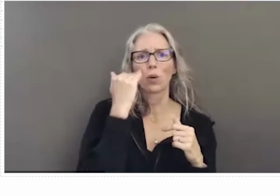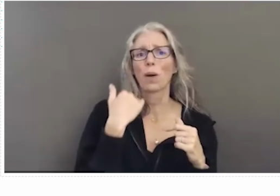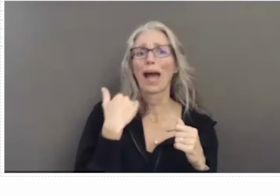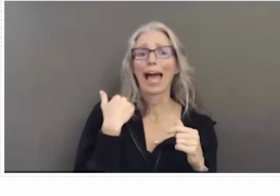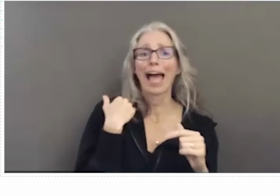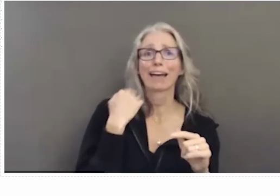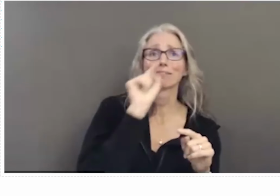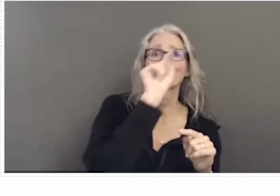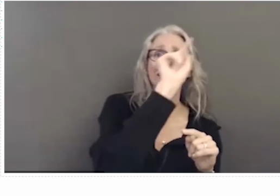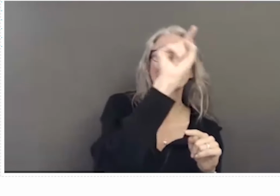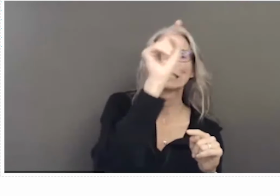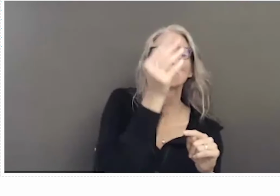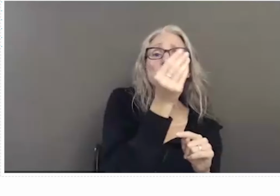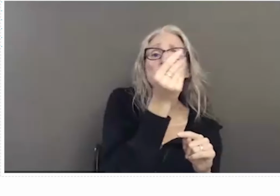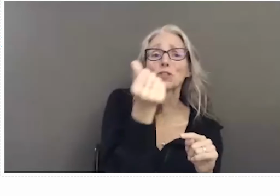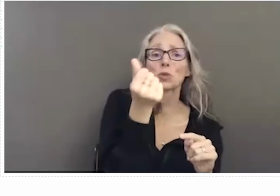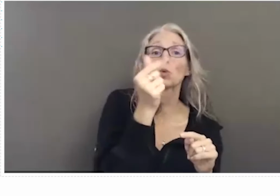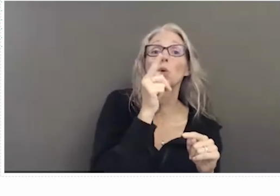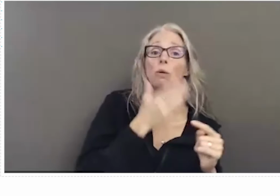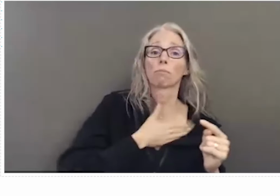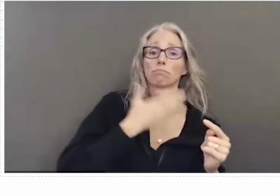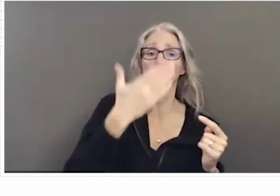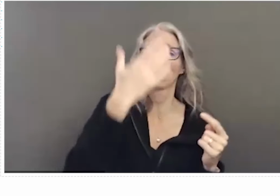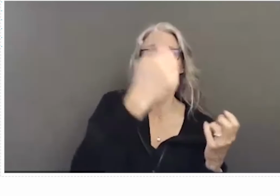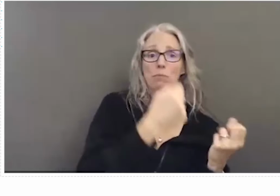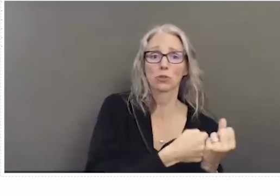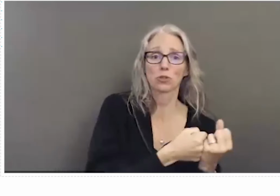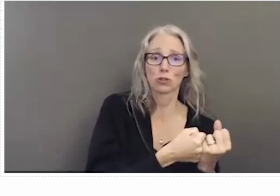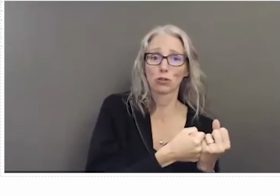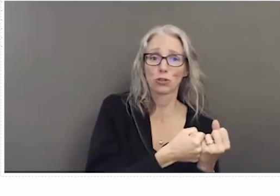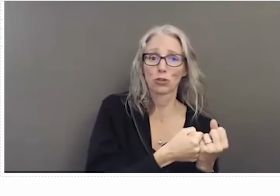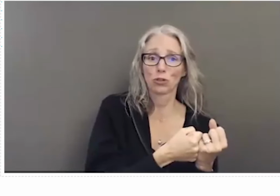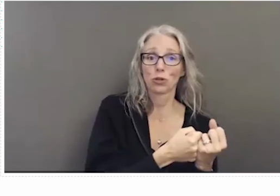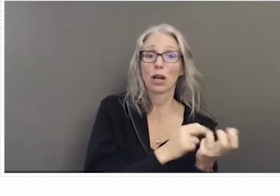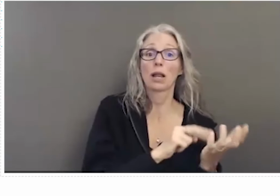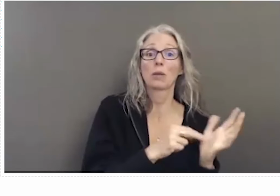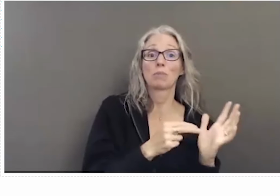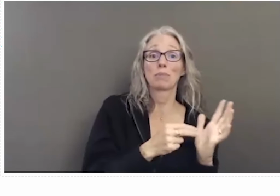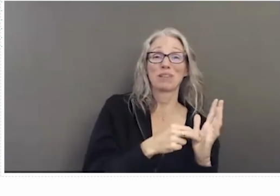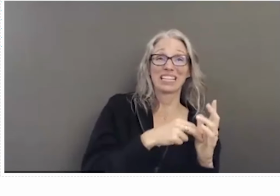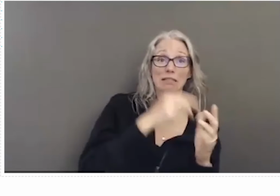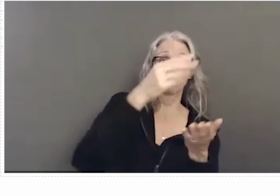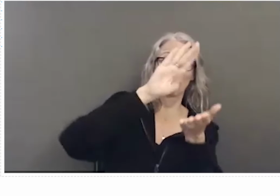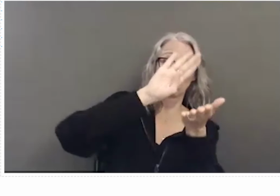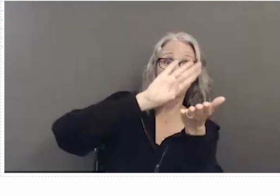And I would, offer that